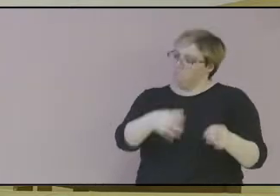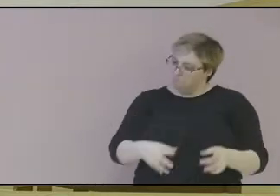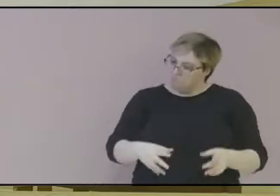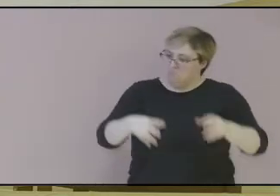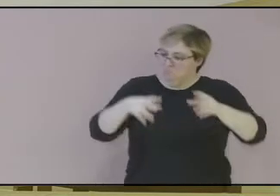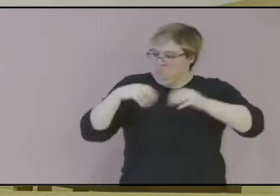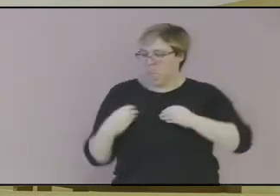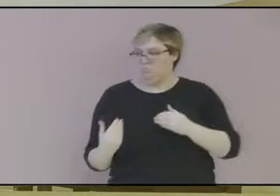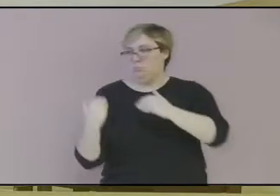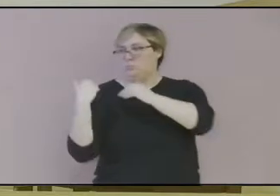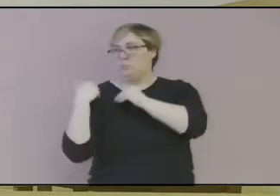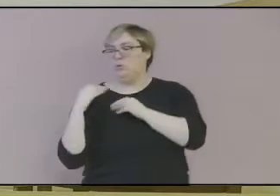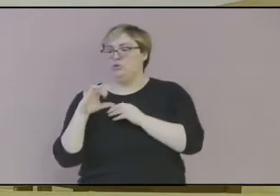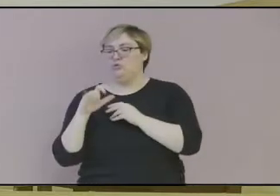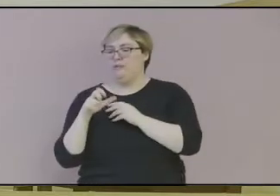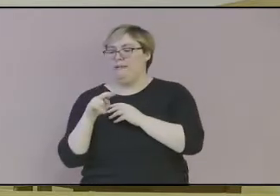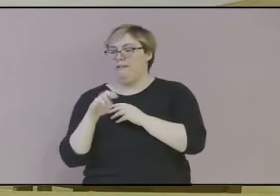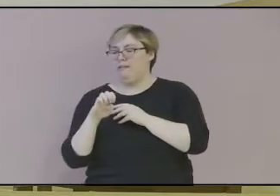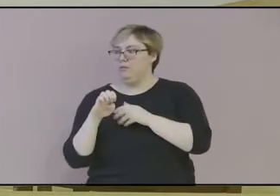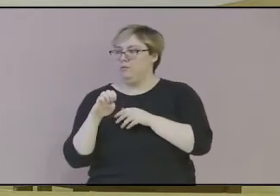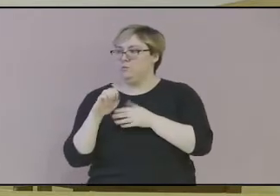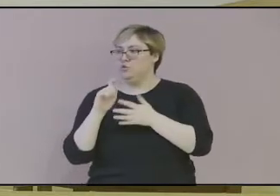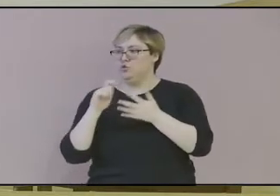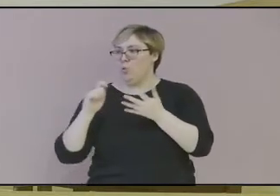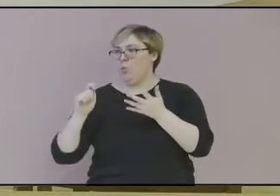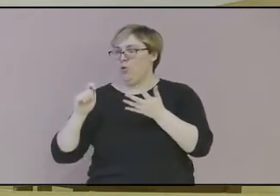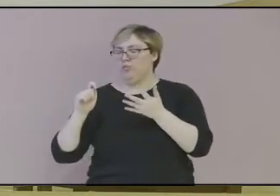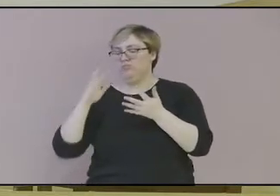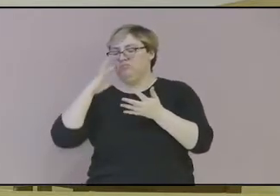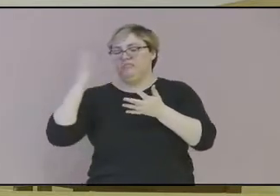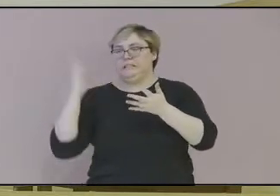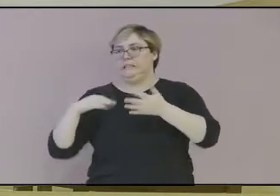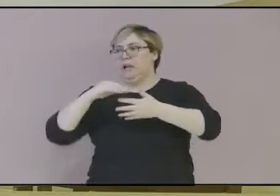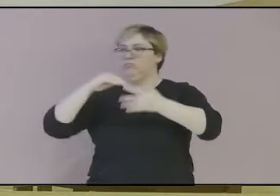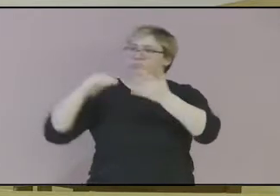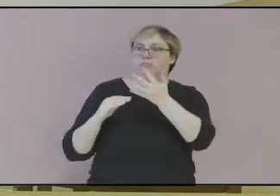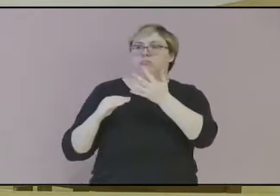the population's different needs.